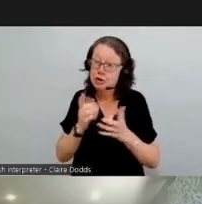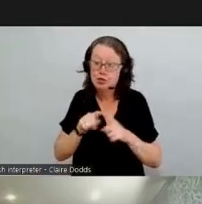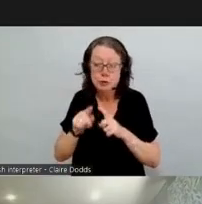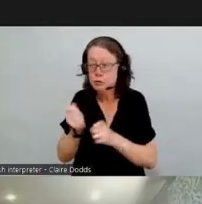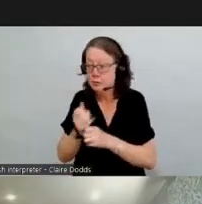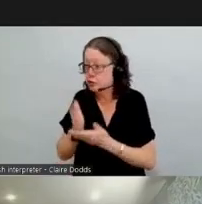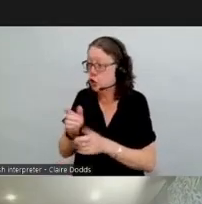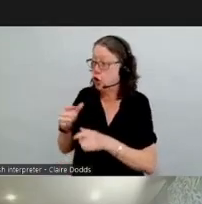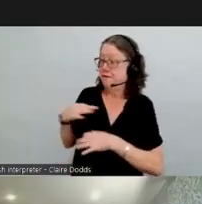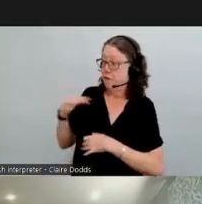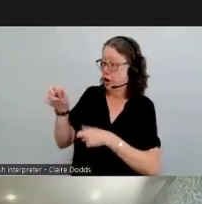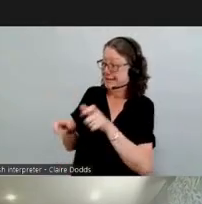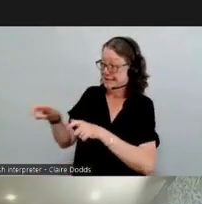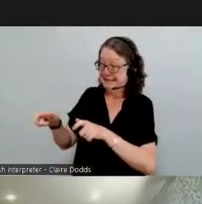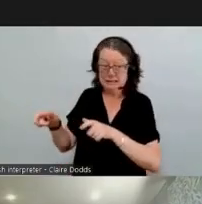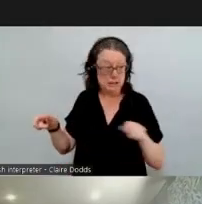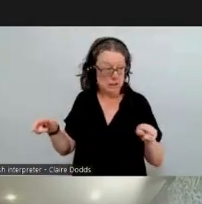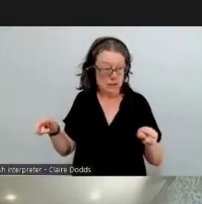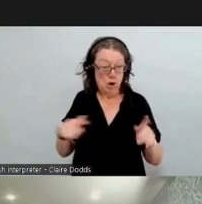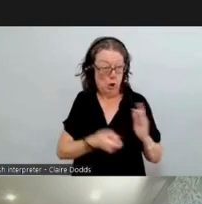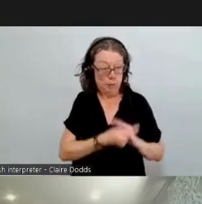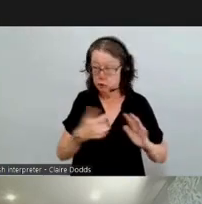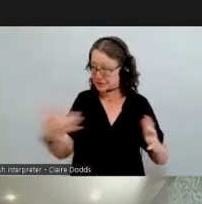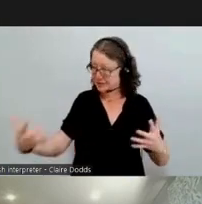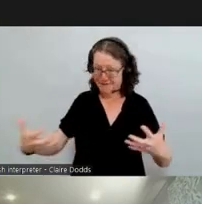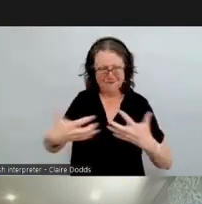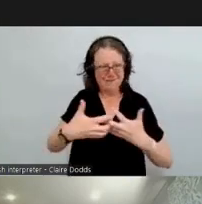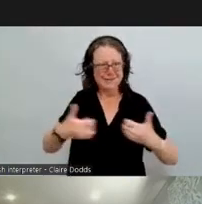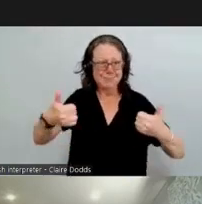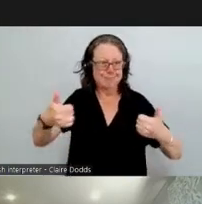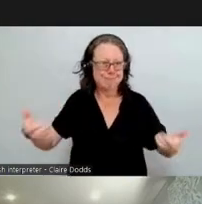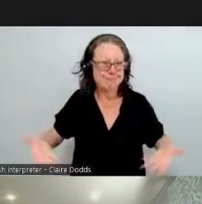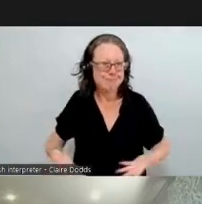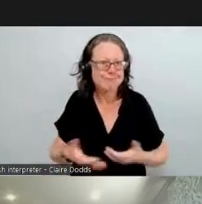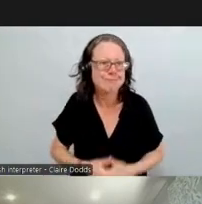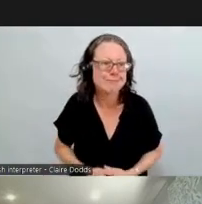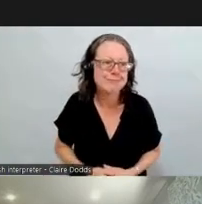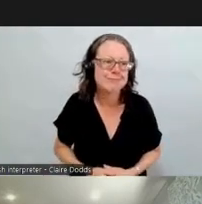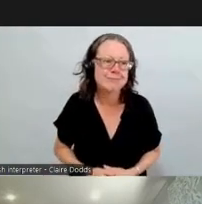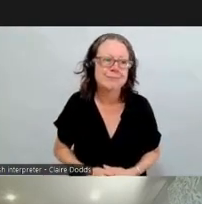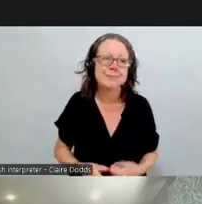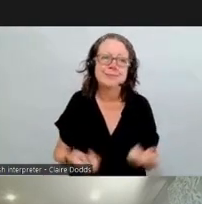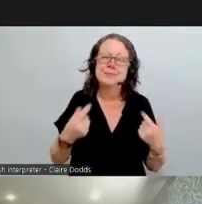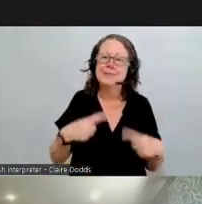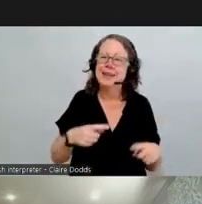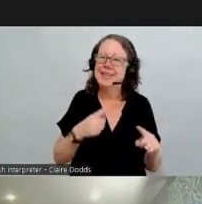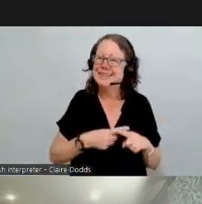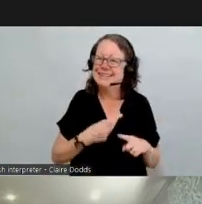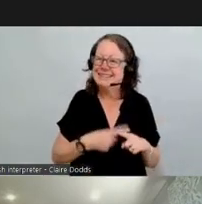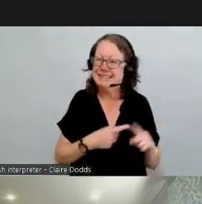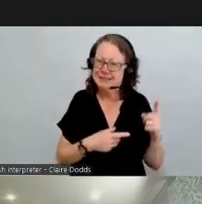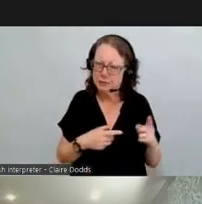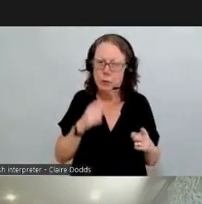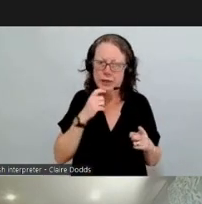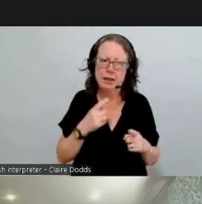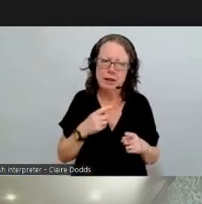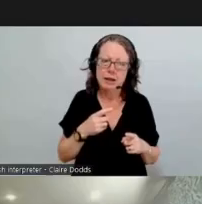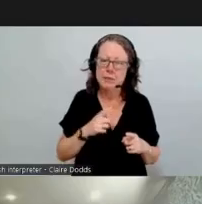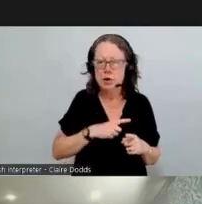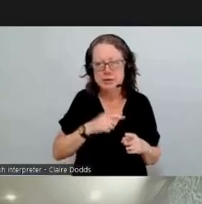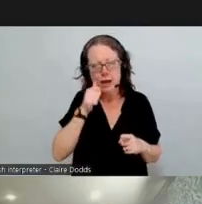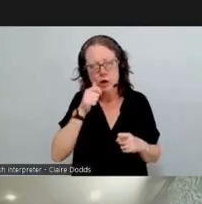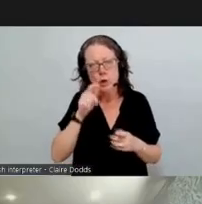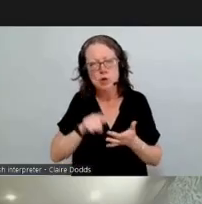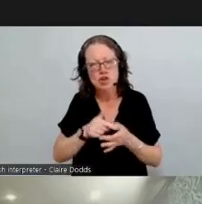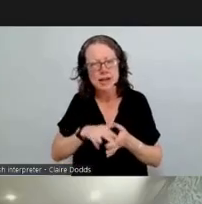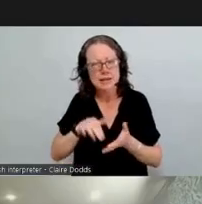capacity. Lots of community activation underway, and I'll kind of just skim over this because I know Jason will talk in more detail about